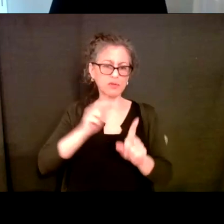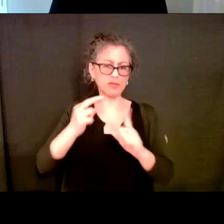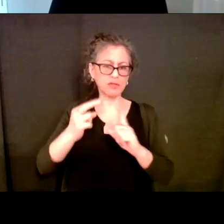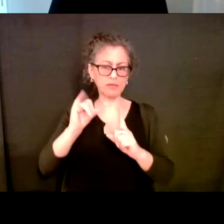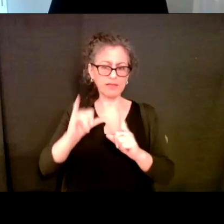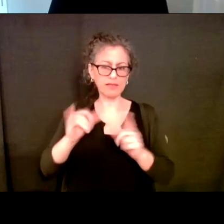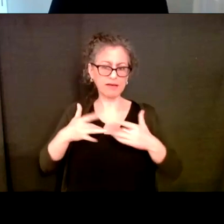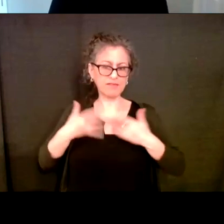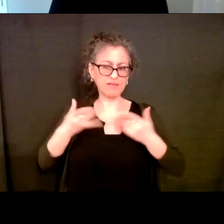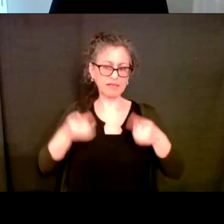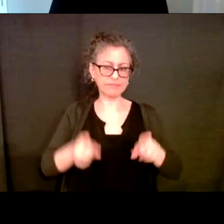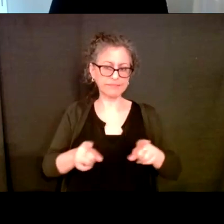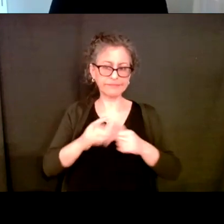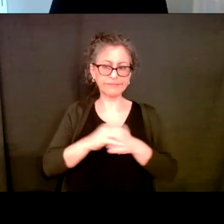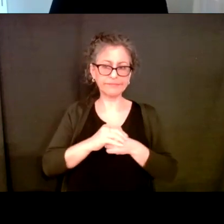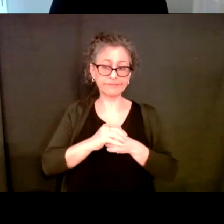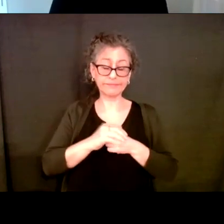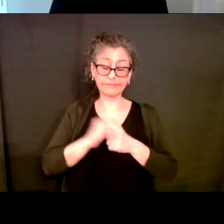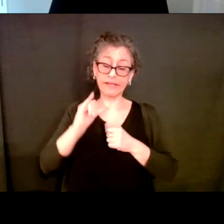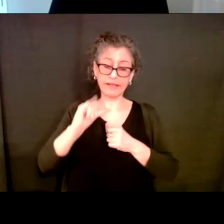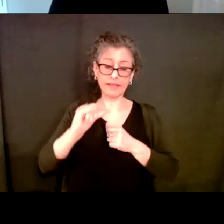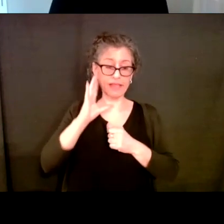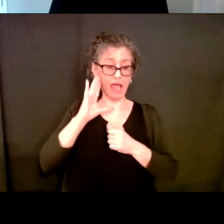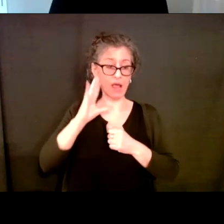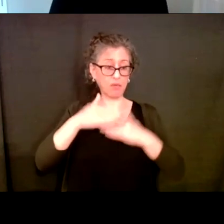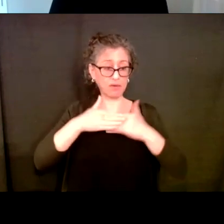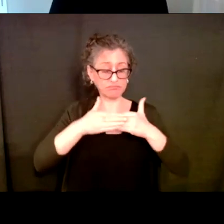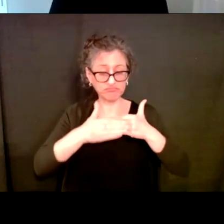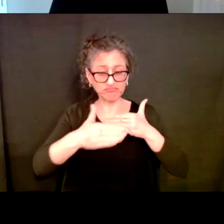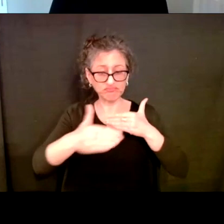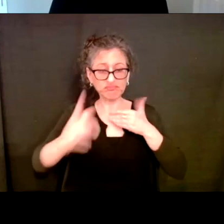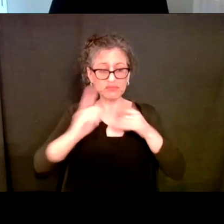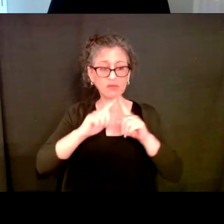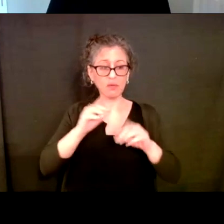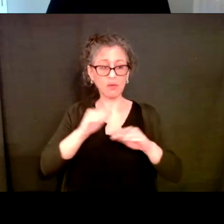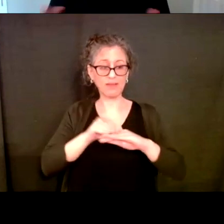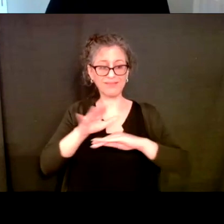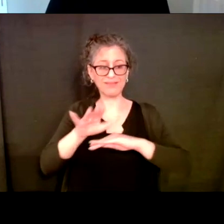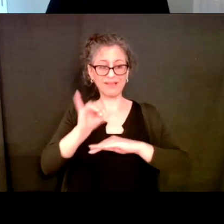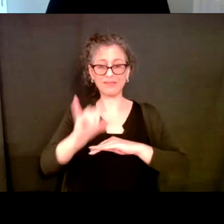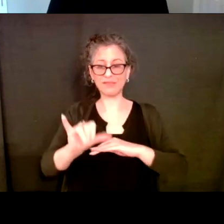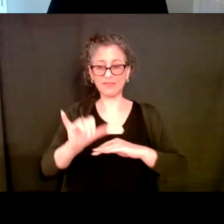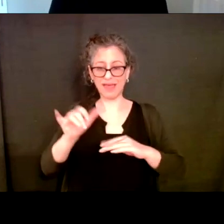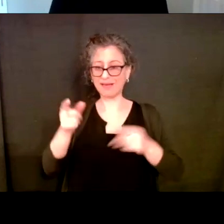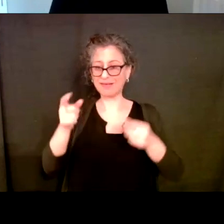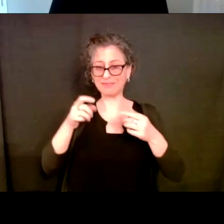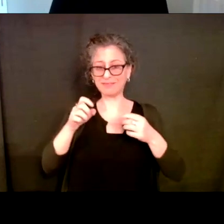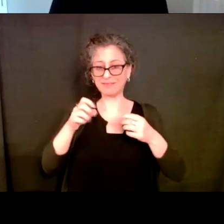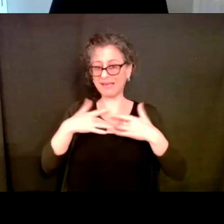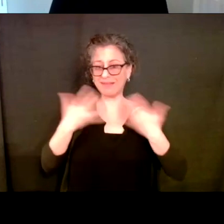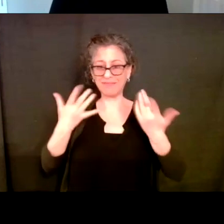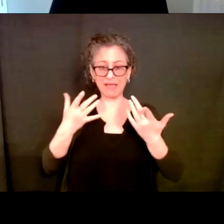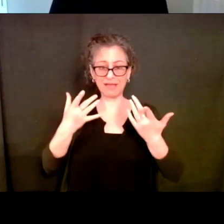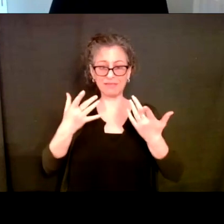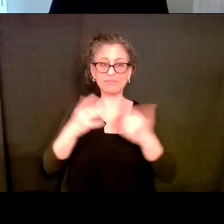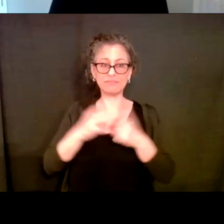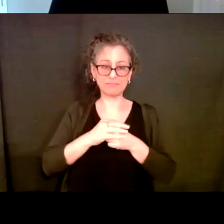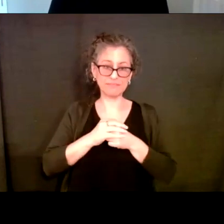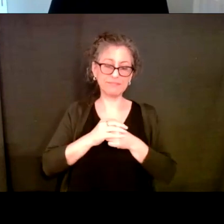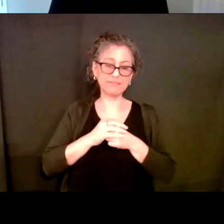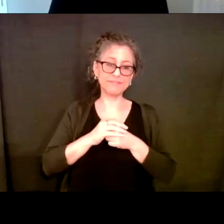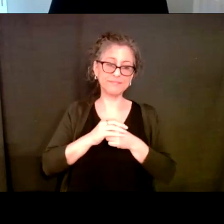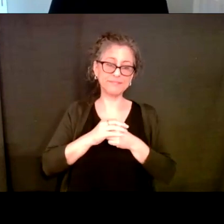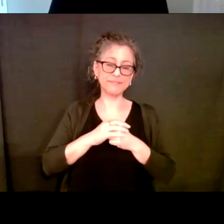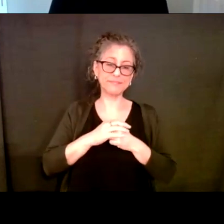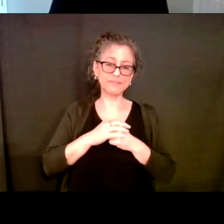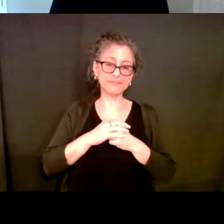event, which then has implications for the effects of the event or circumstances on their well-being.